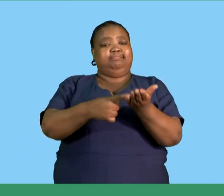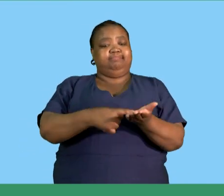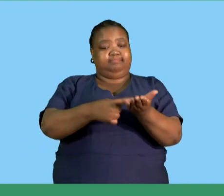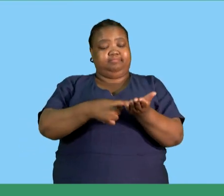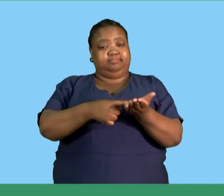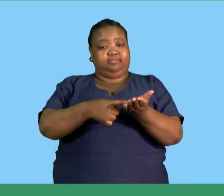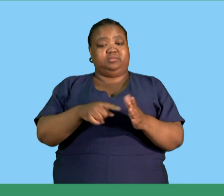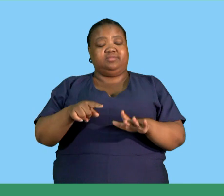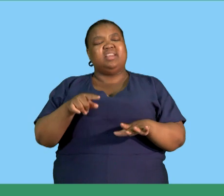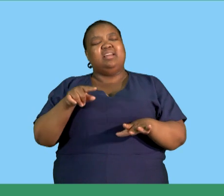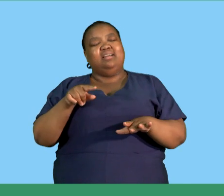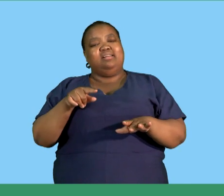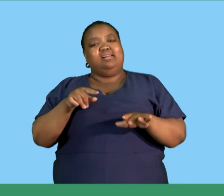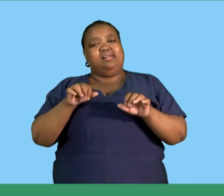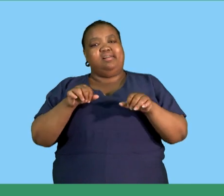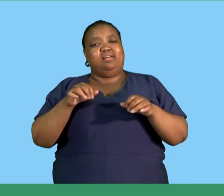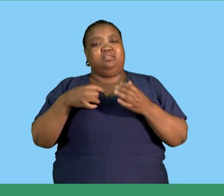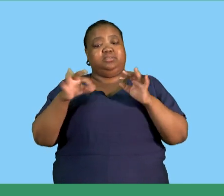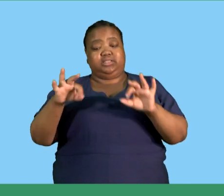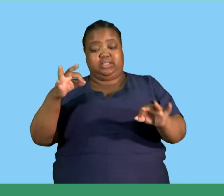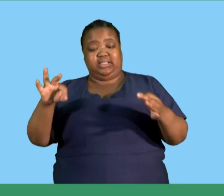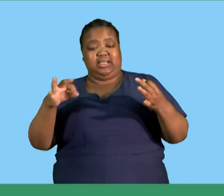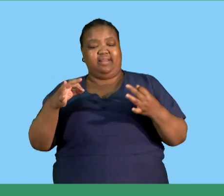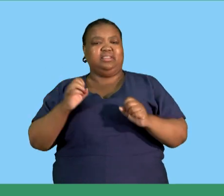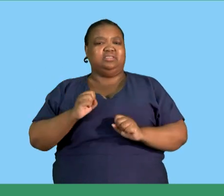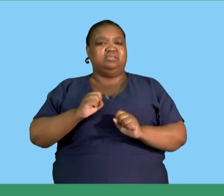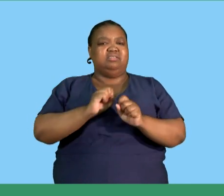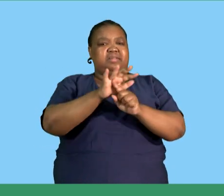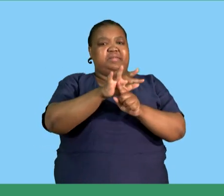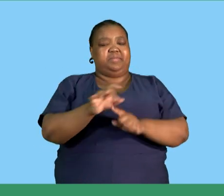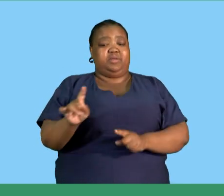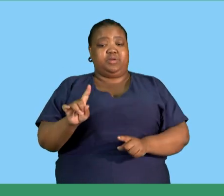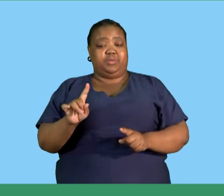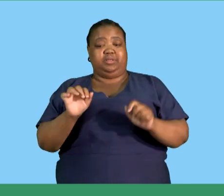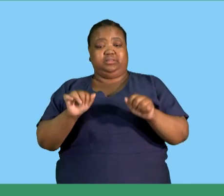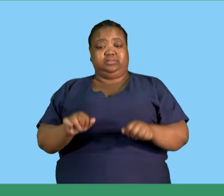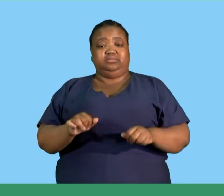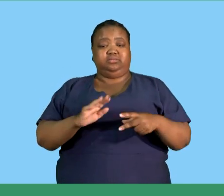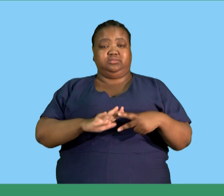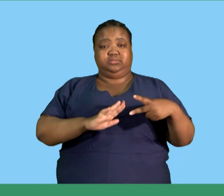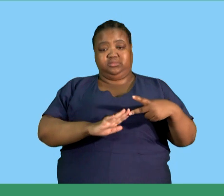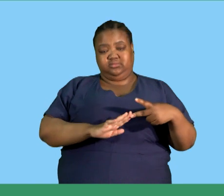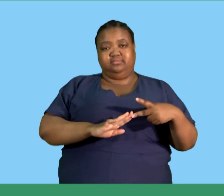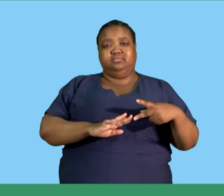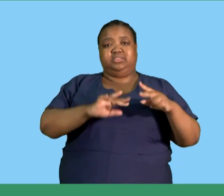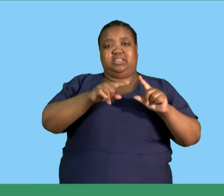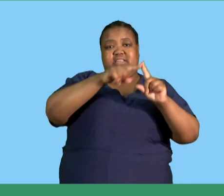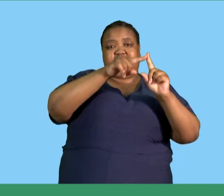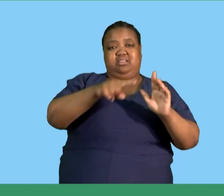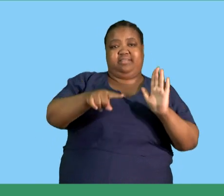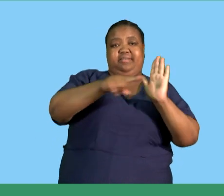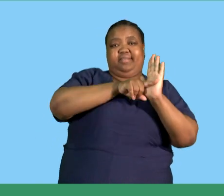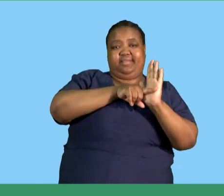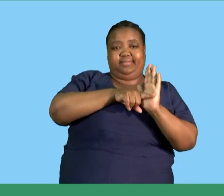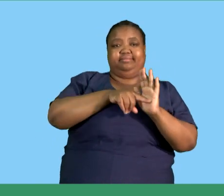and analyze the impact. Remember, the impact is what? It's the positives or the negatives of the above mentioned problem solving